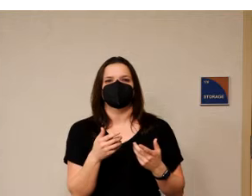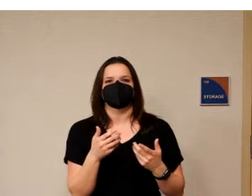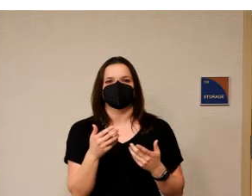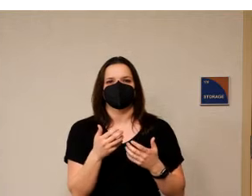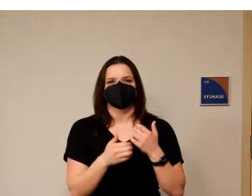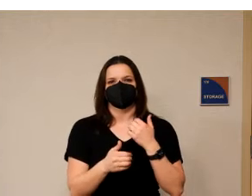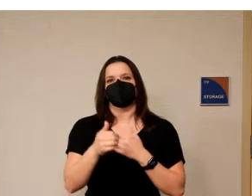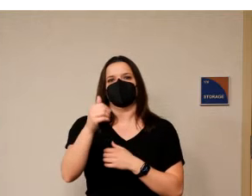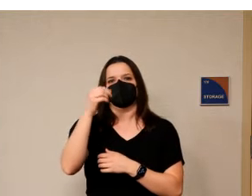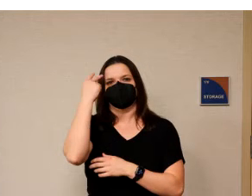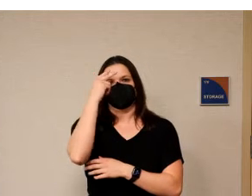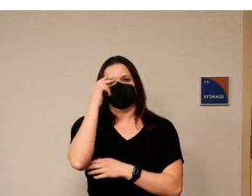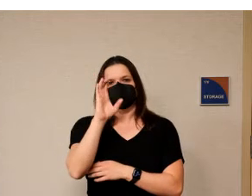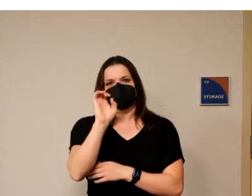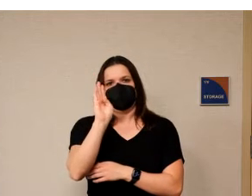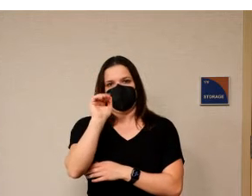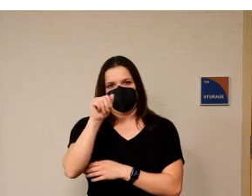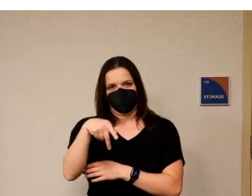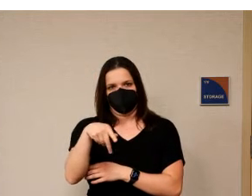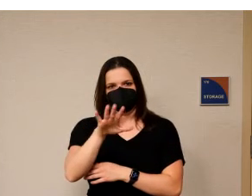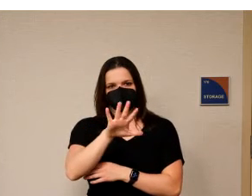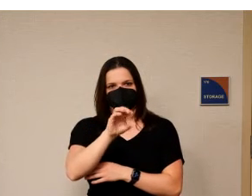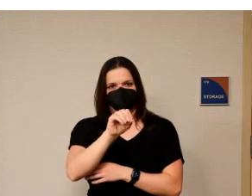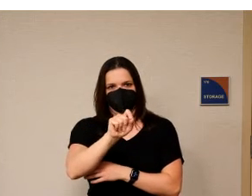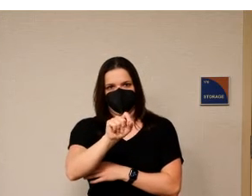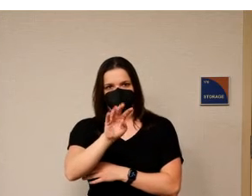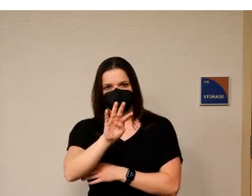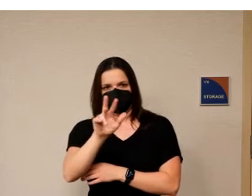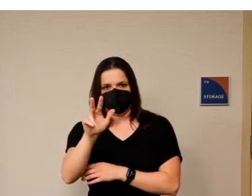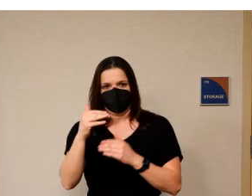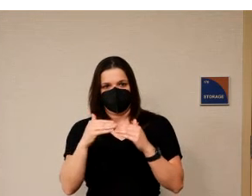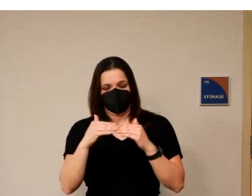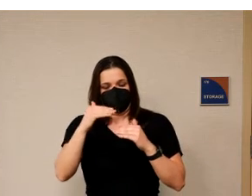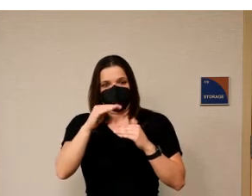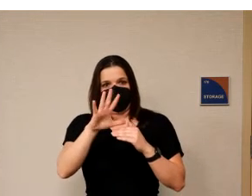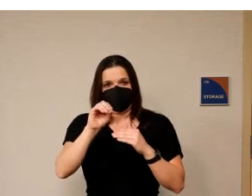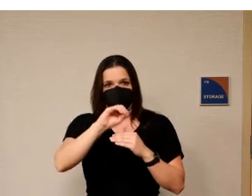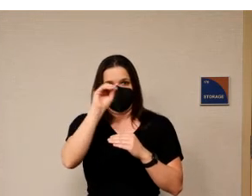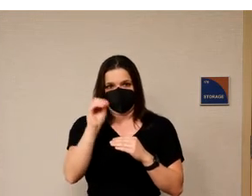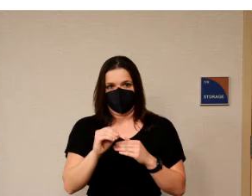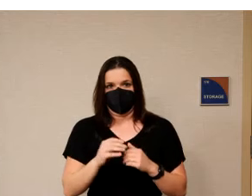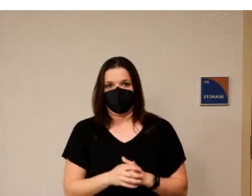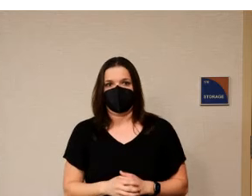majority Hispanic CVAP, so 50.43, just over 50%.